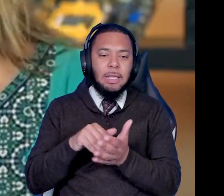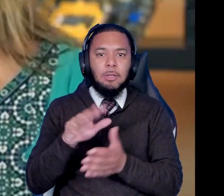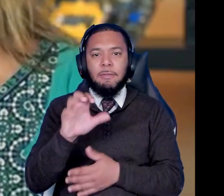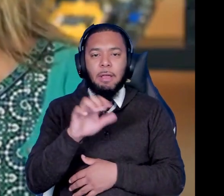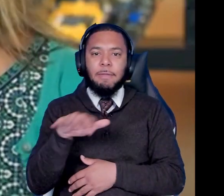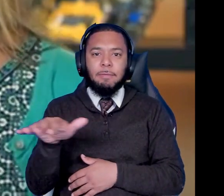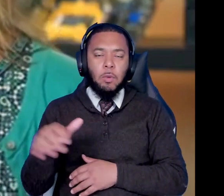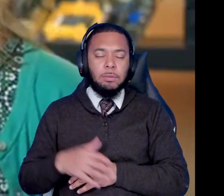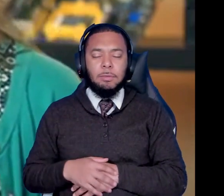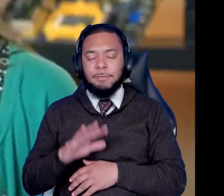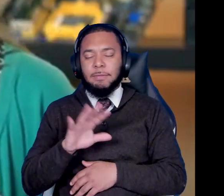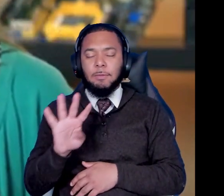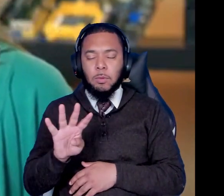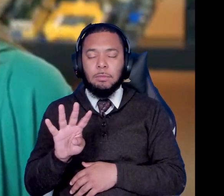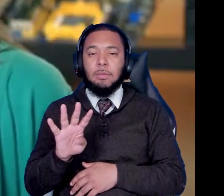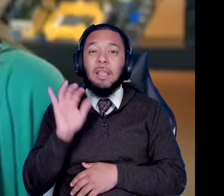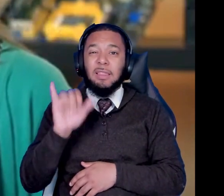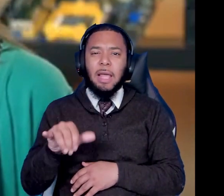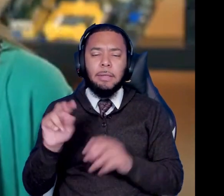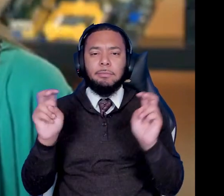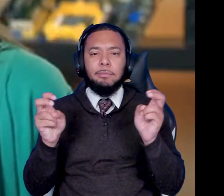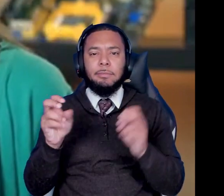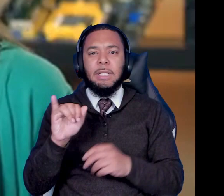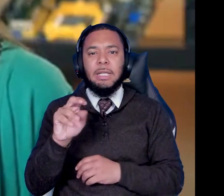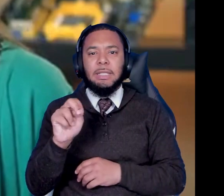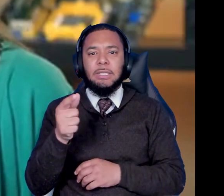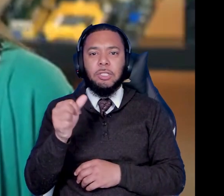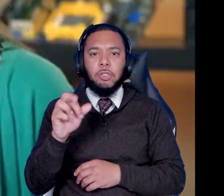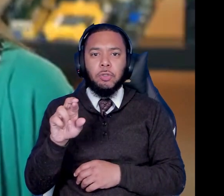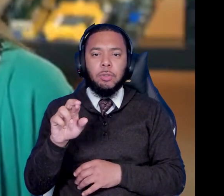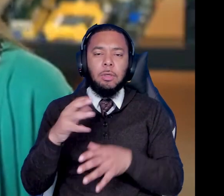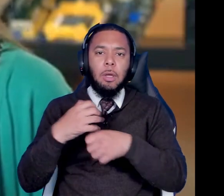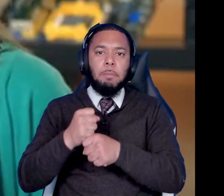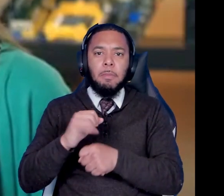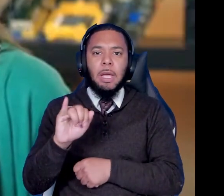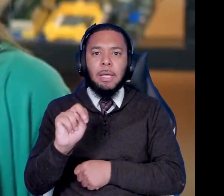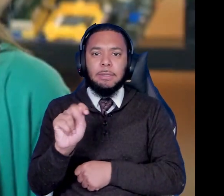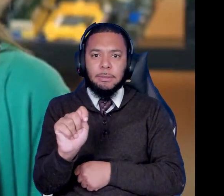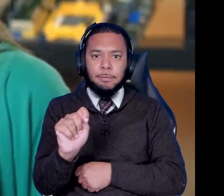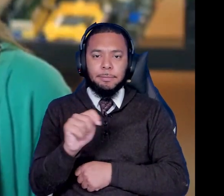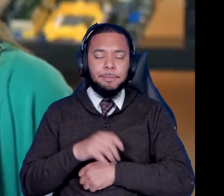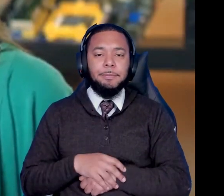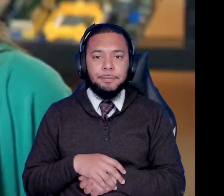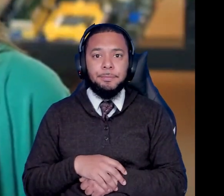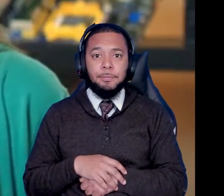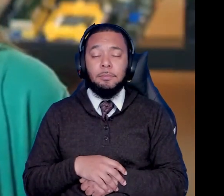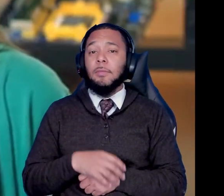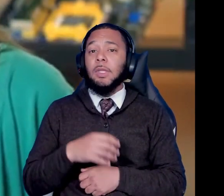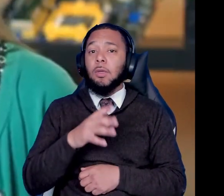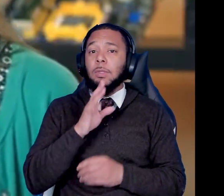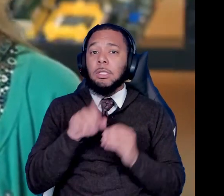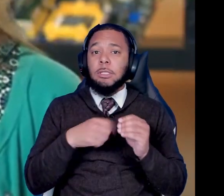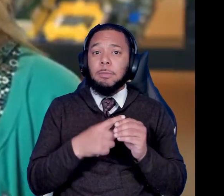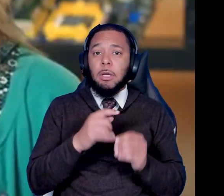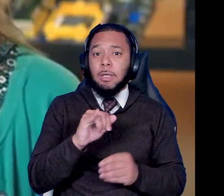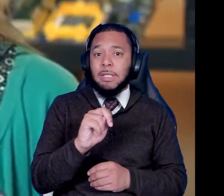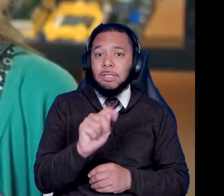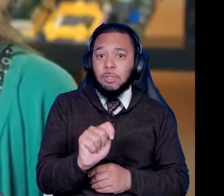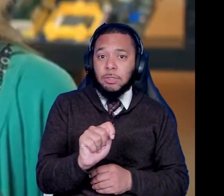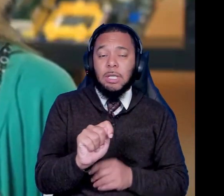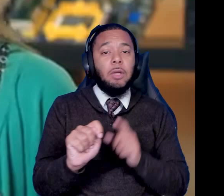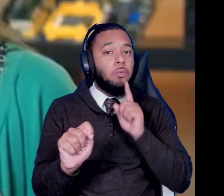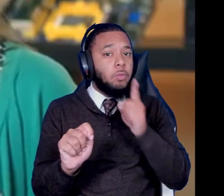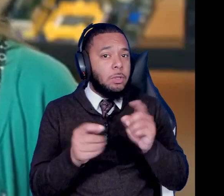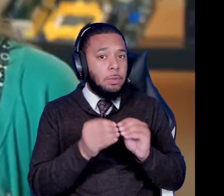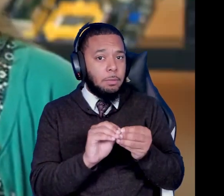1,760,554. That's an integer. And we'll talk about integers and real numbers at a later time.